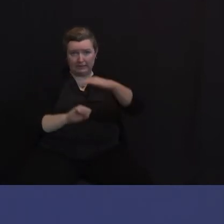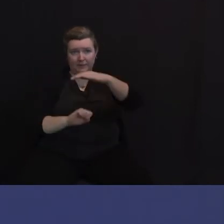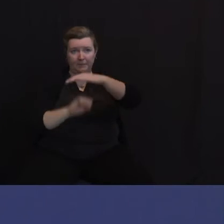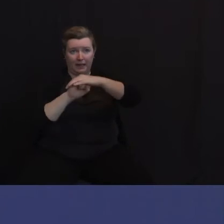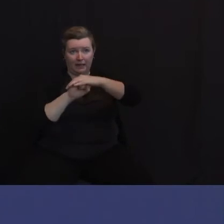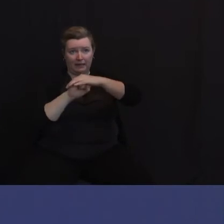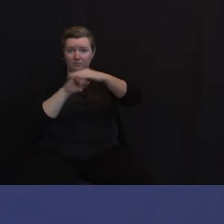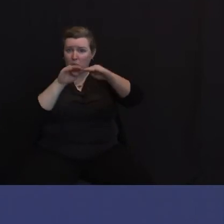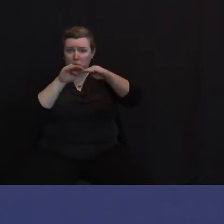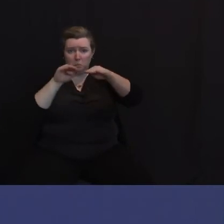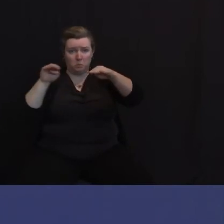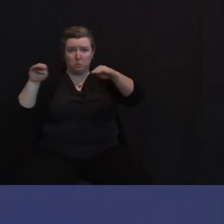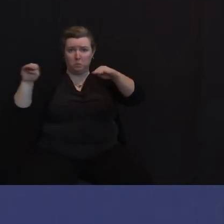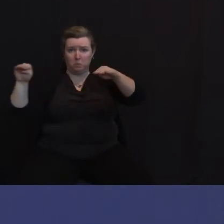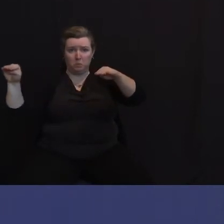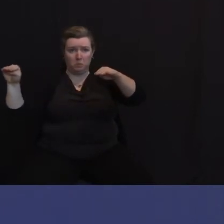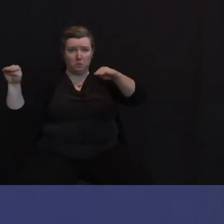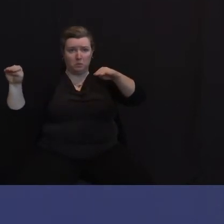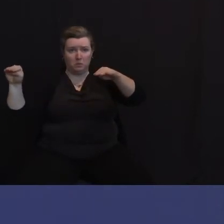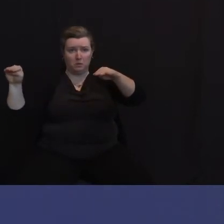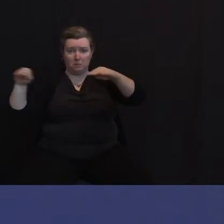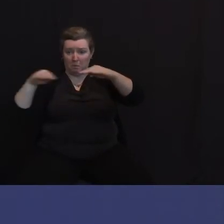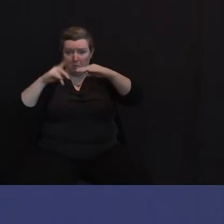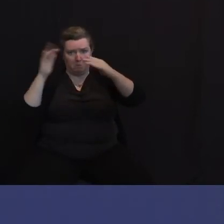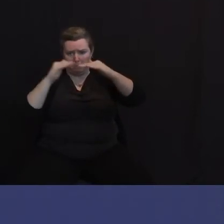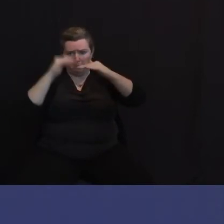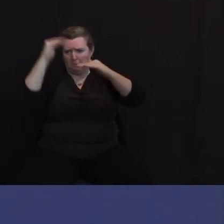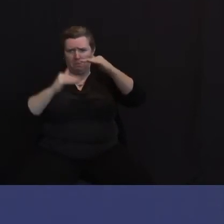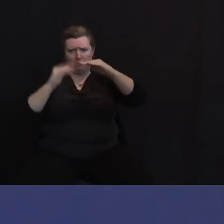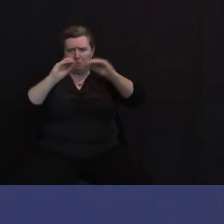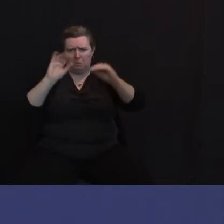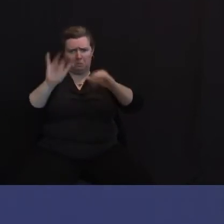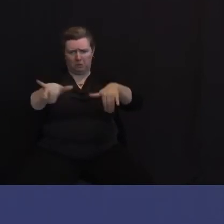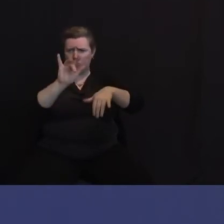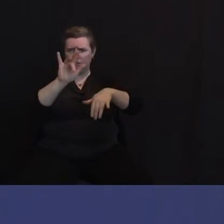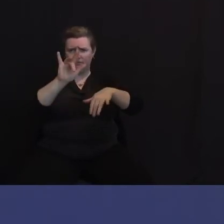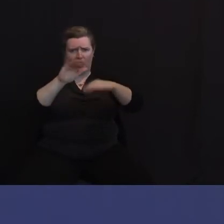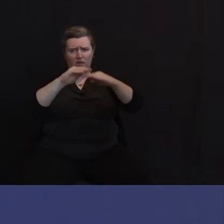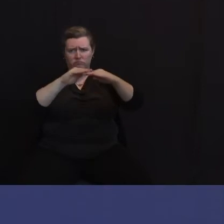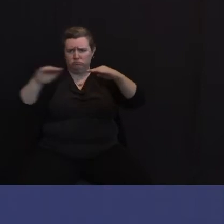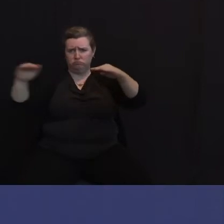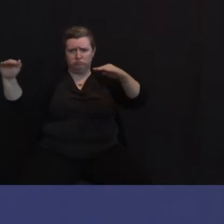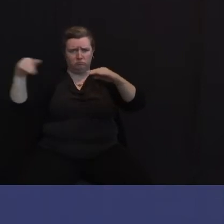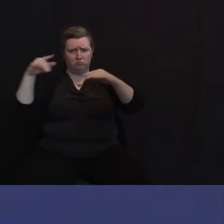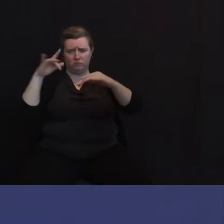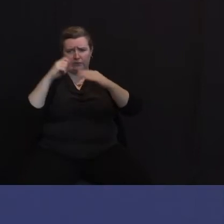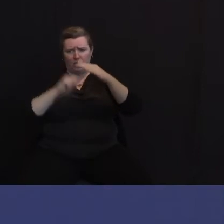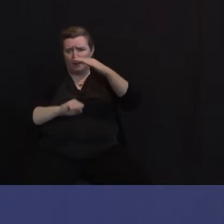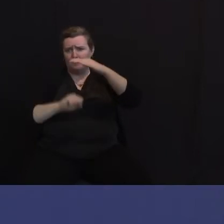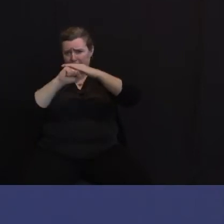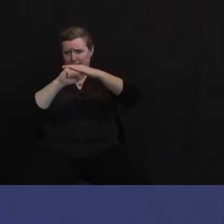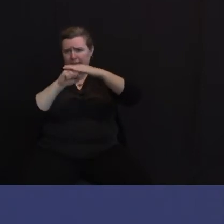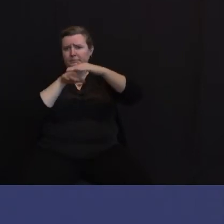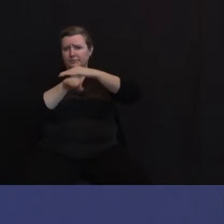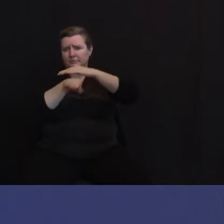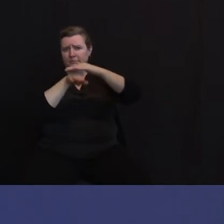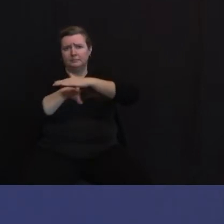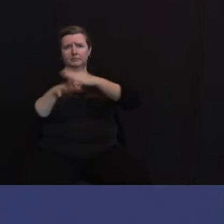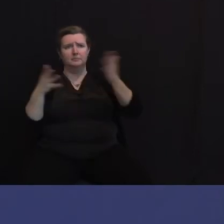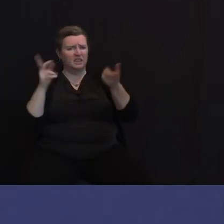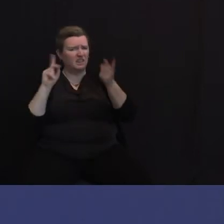1 minute since then, up or down. I wish we could go up, but as you can see with the numbers, that's not in the cards right now. And